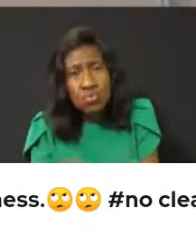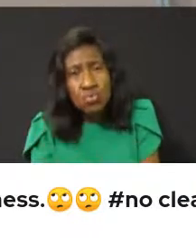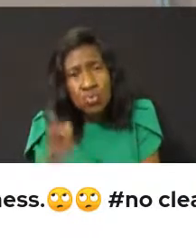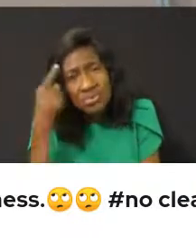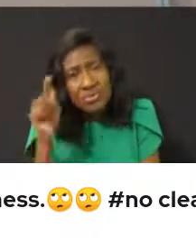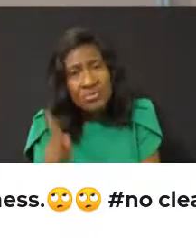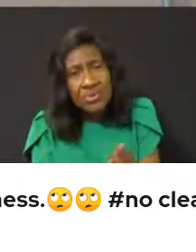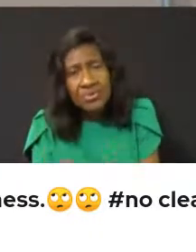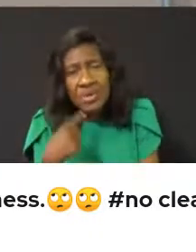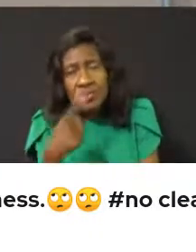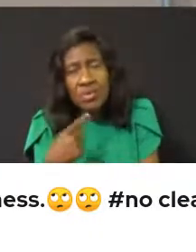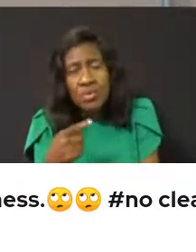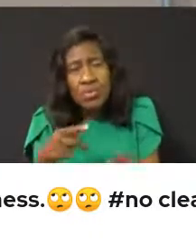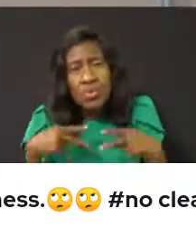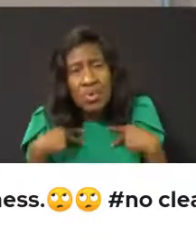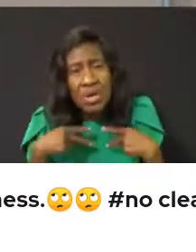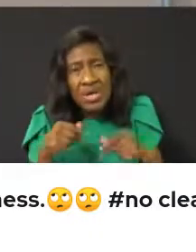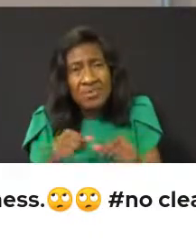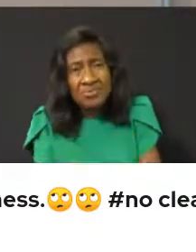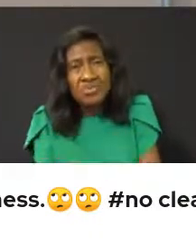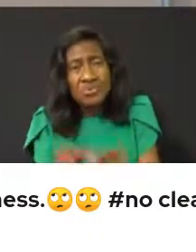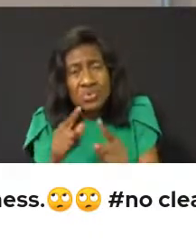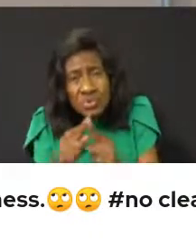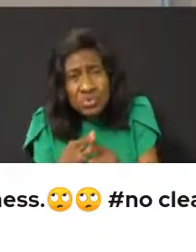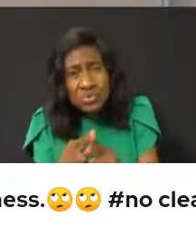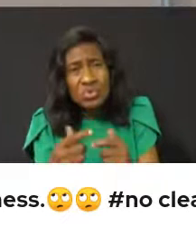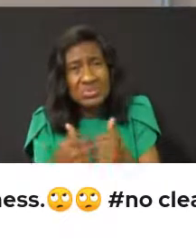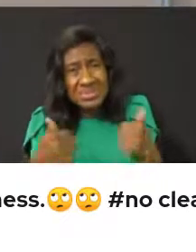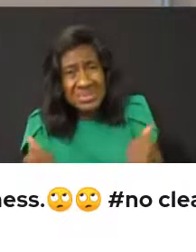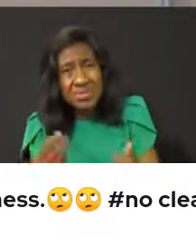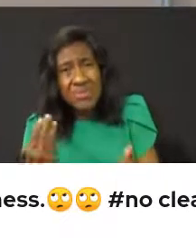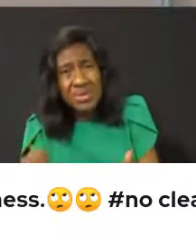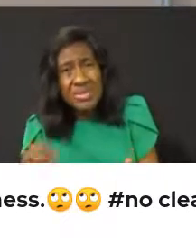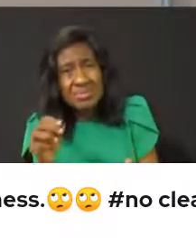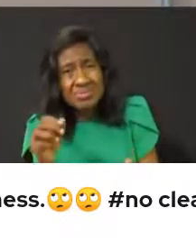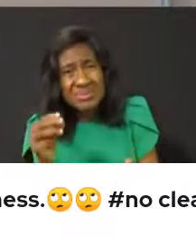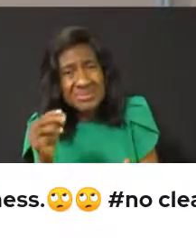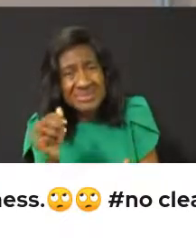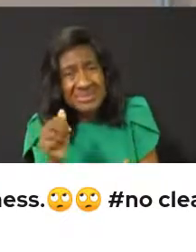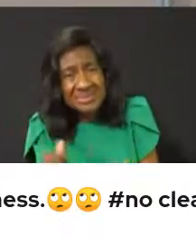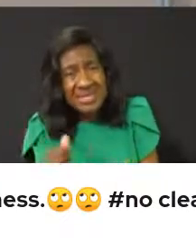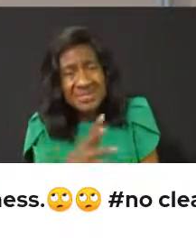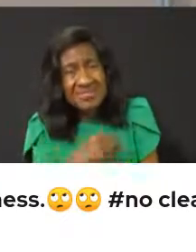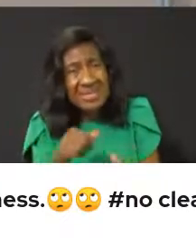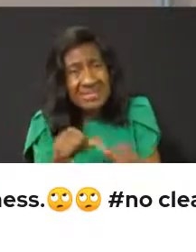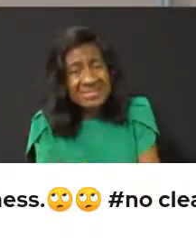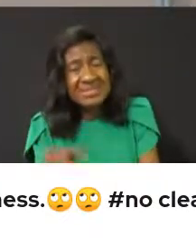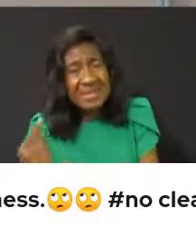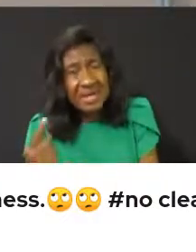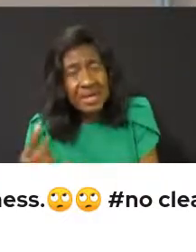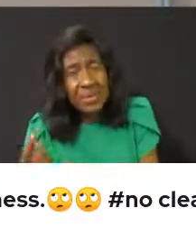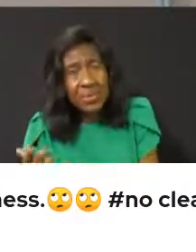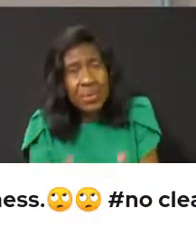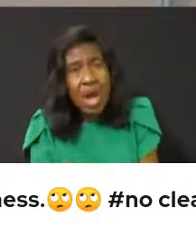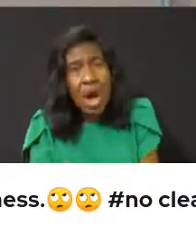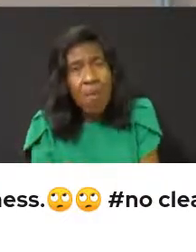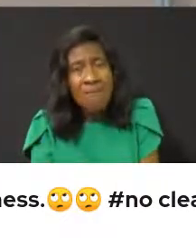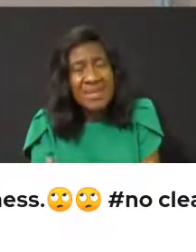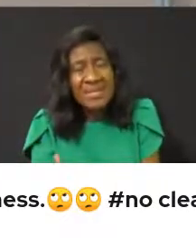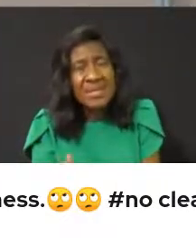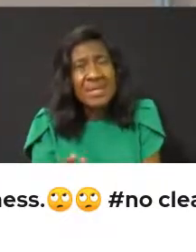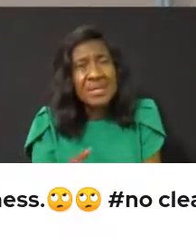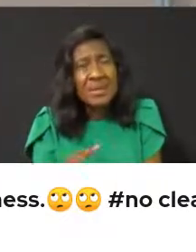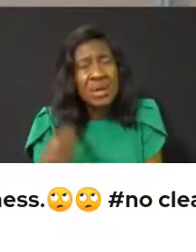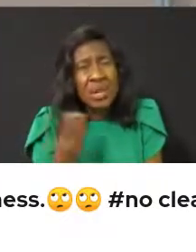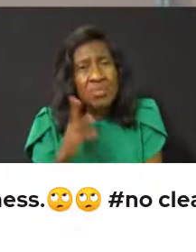isolation within the industry. Those kinds of things are pretty much almost done now, and we expect to have further updates,